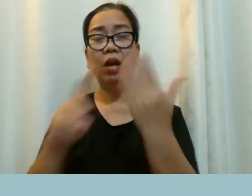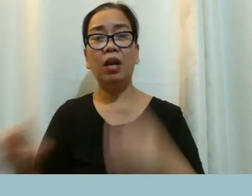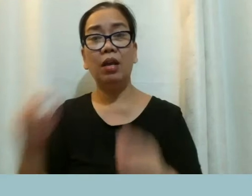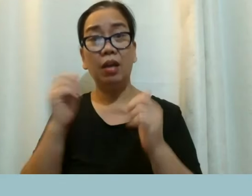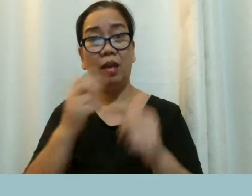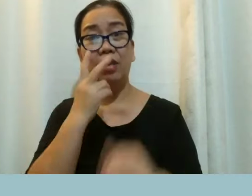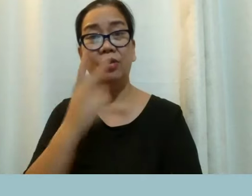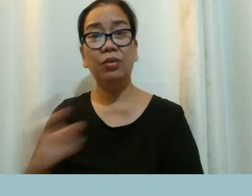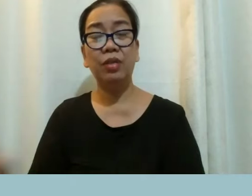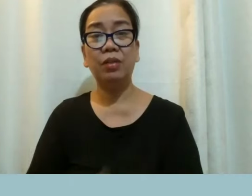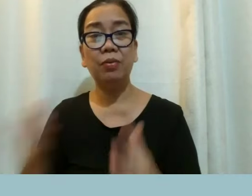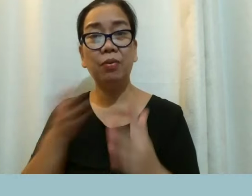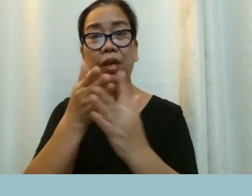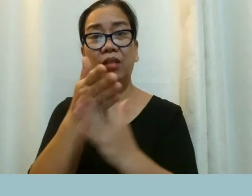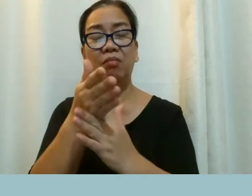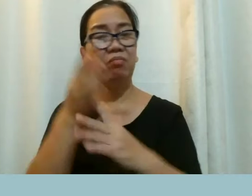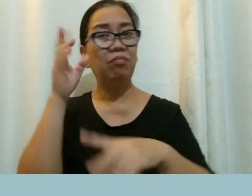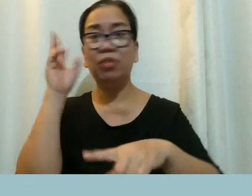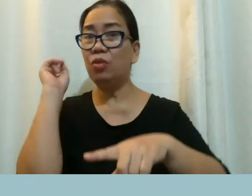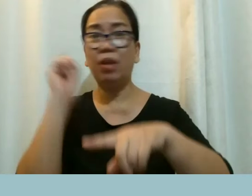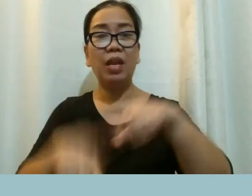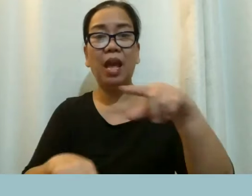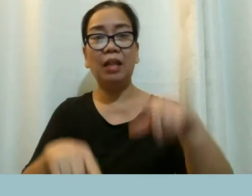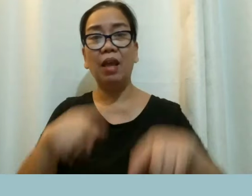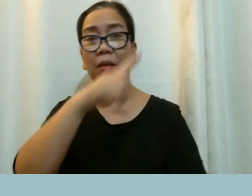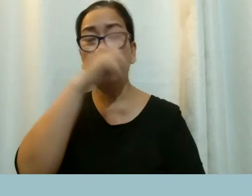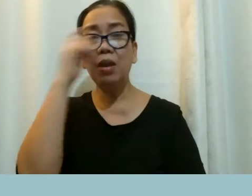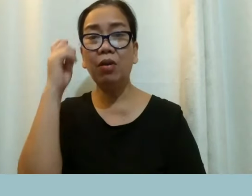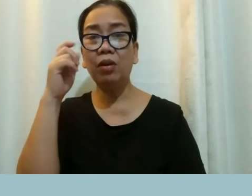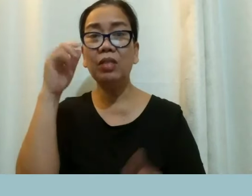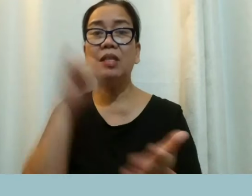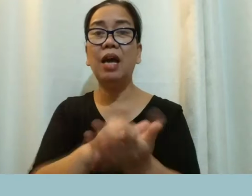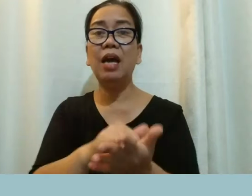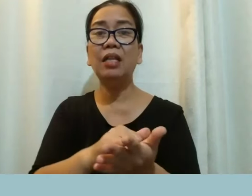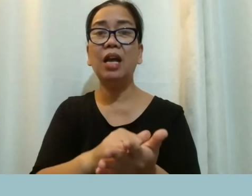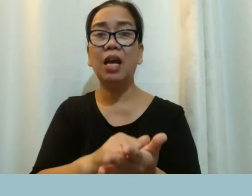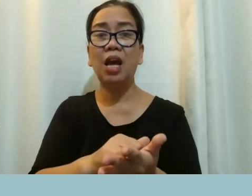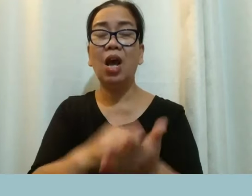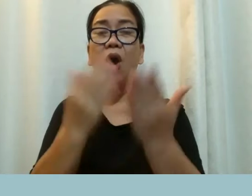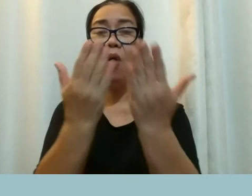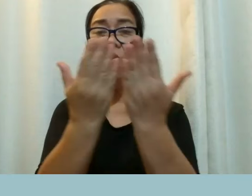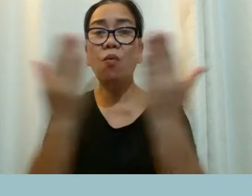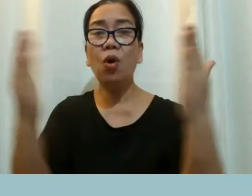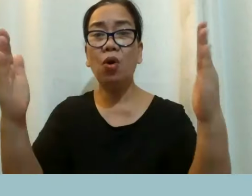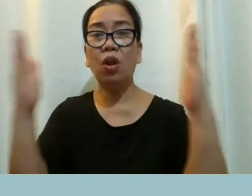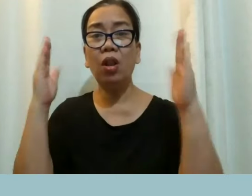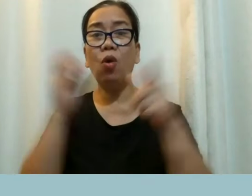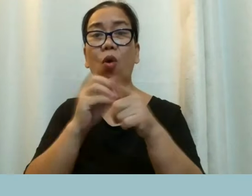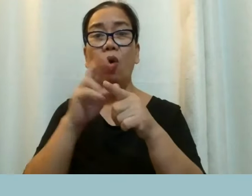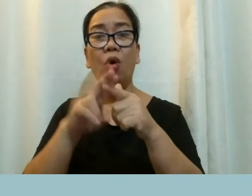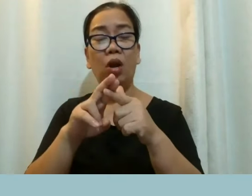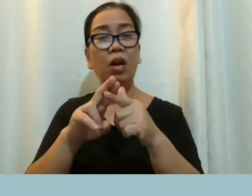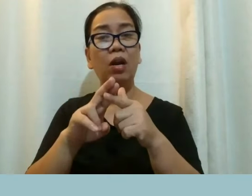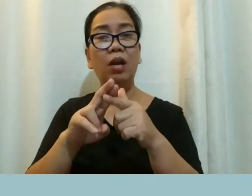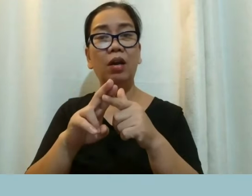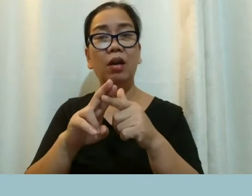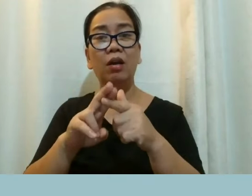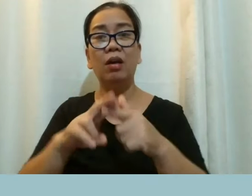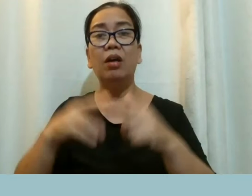door. Can you see through it? You cannot, because that wall